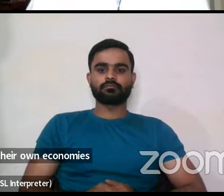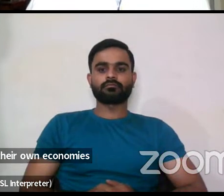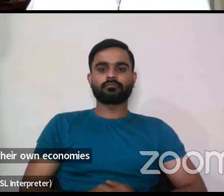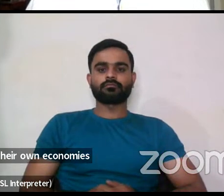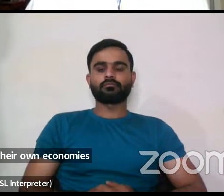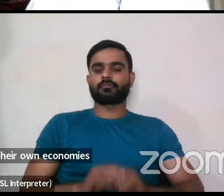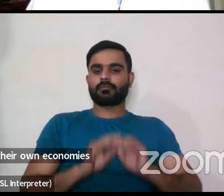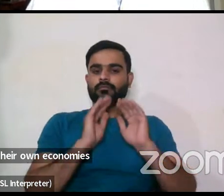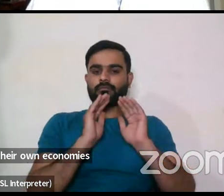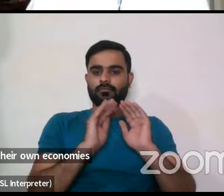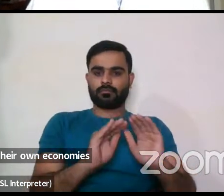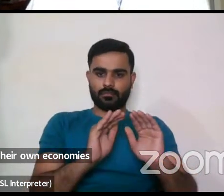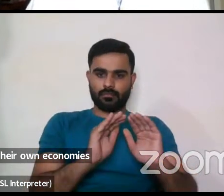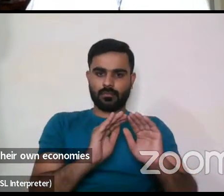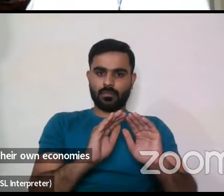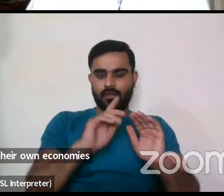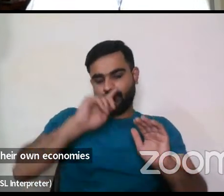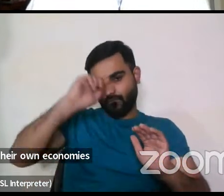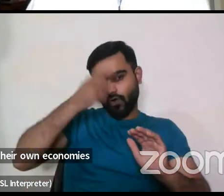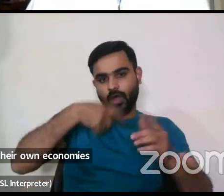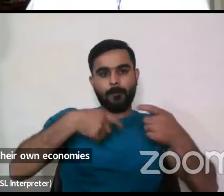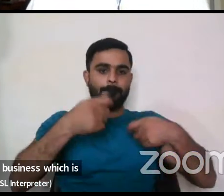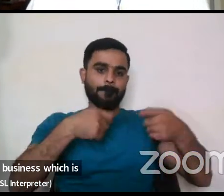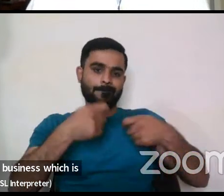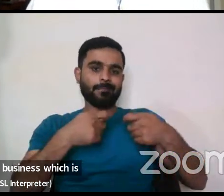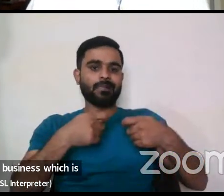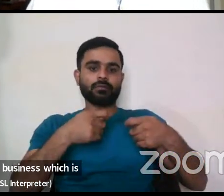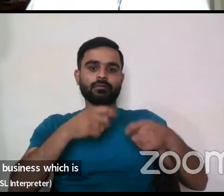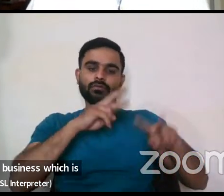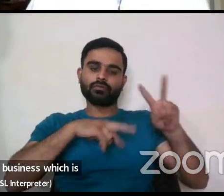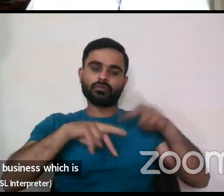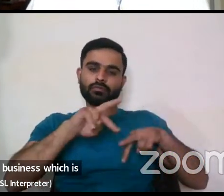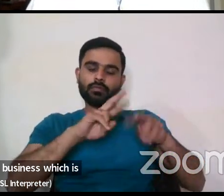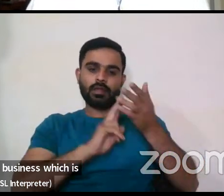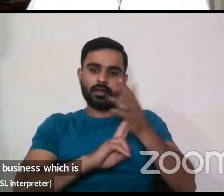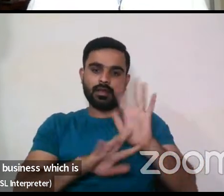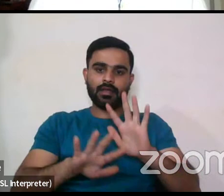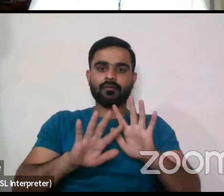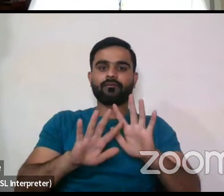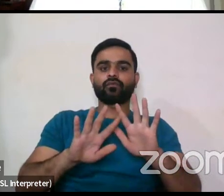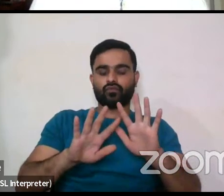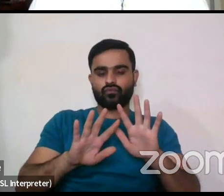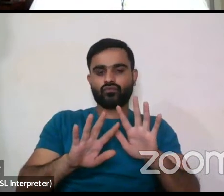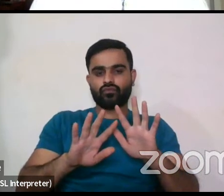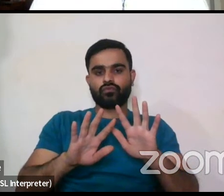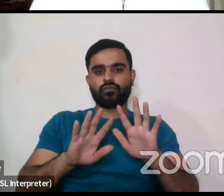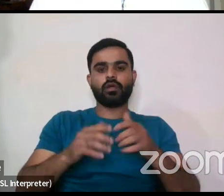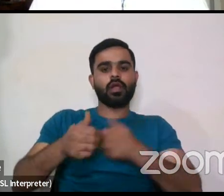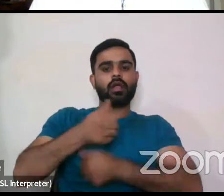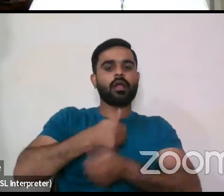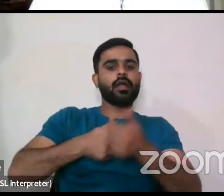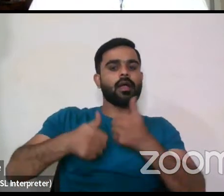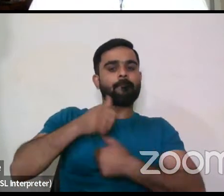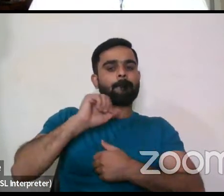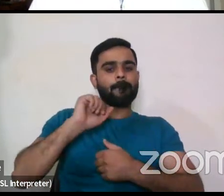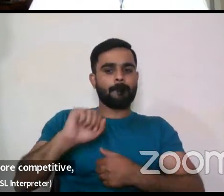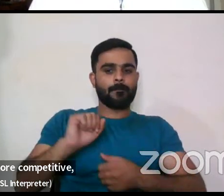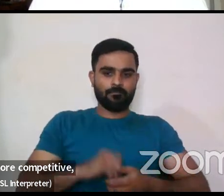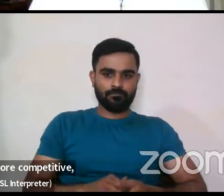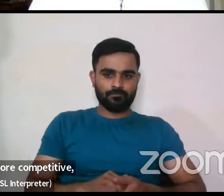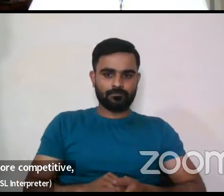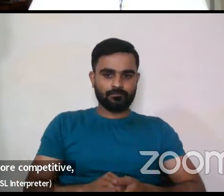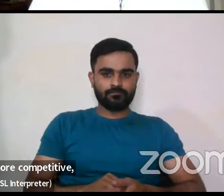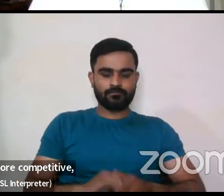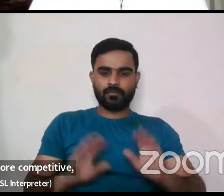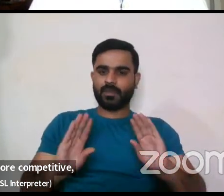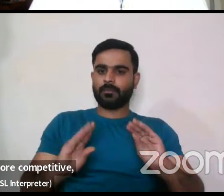support only the foreign business, which is by nature more efficient and more competitive, and therefore, giving a